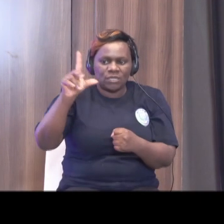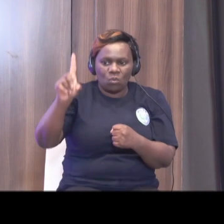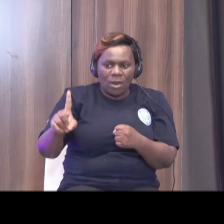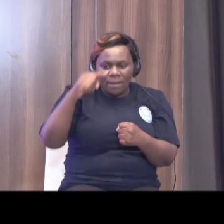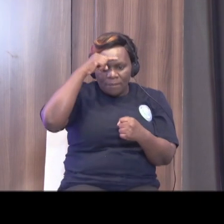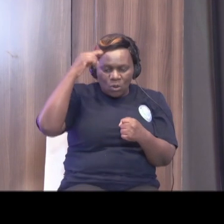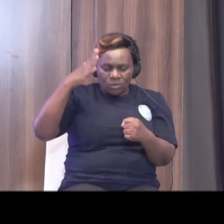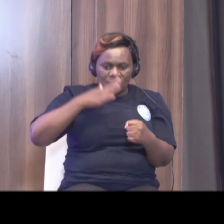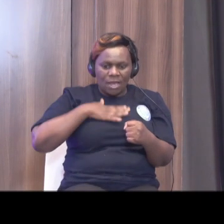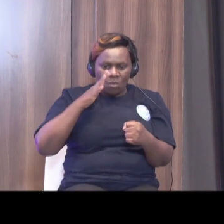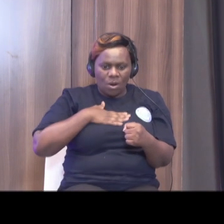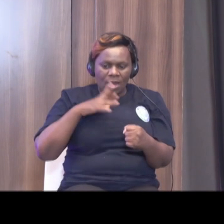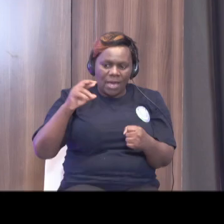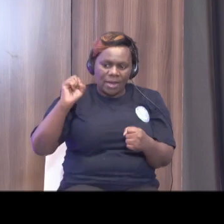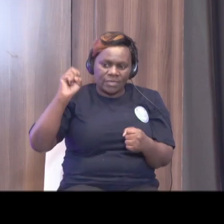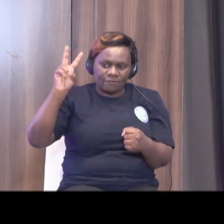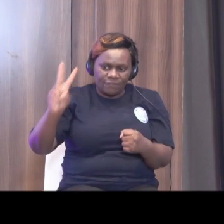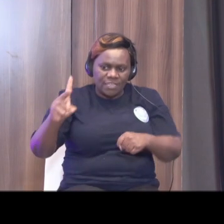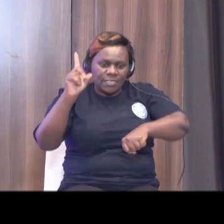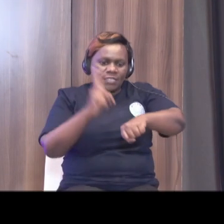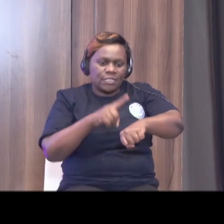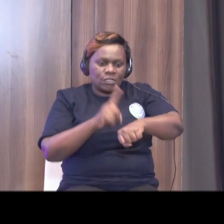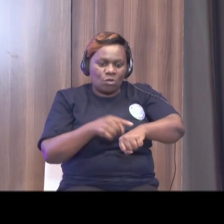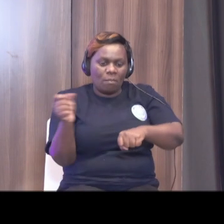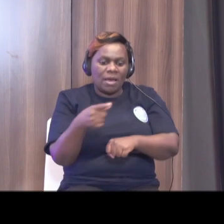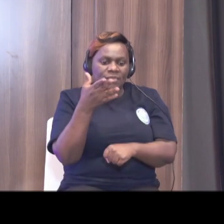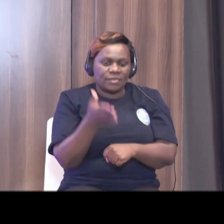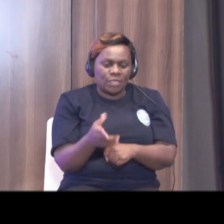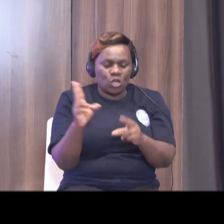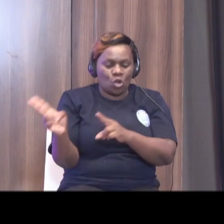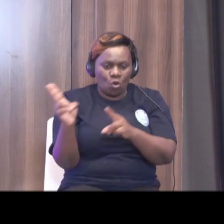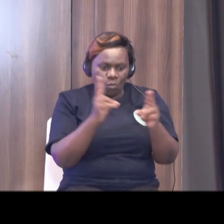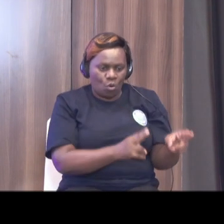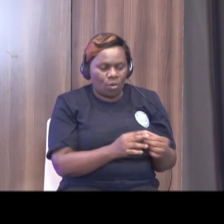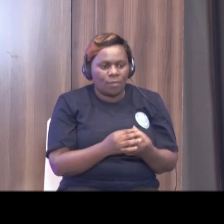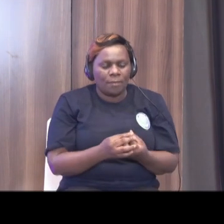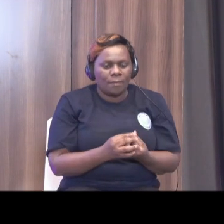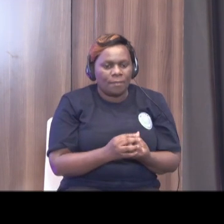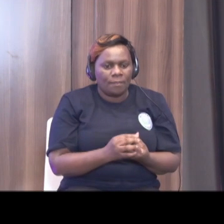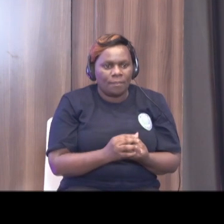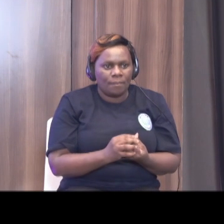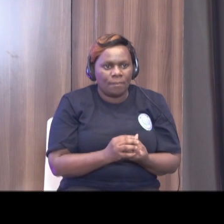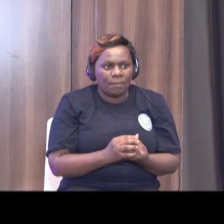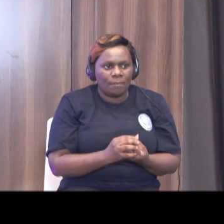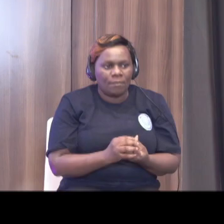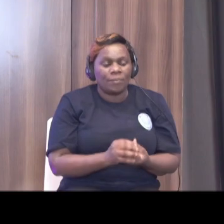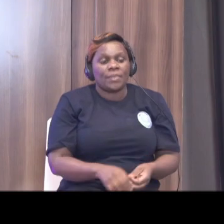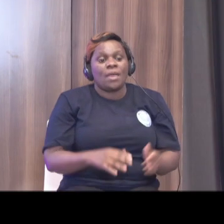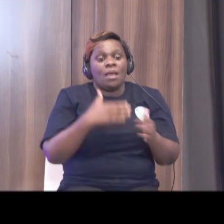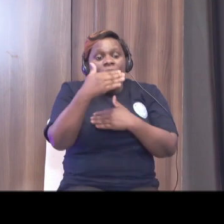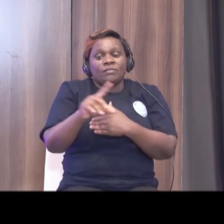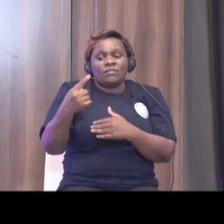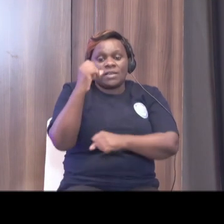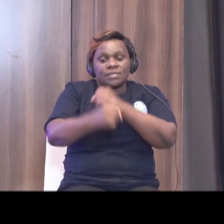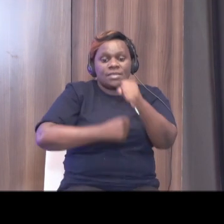because our RSV season is during these months, usually a typical RSV season. Well, after the first